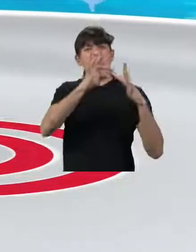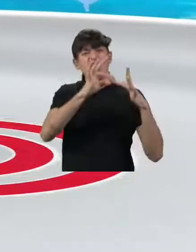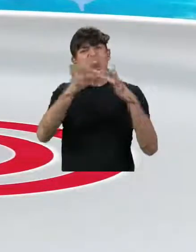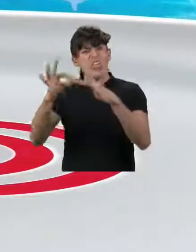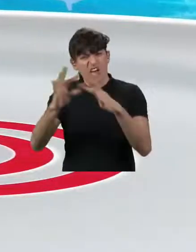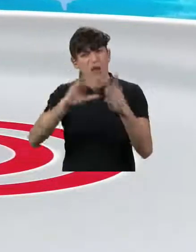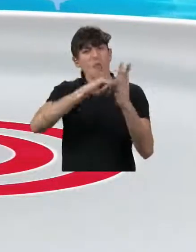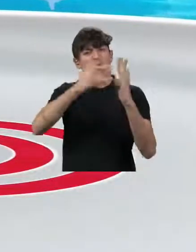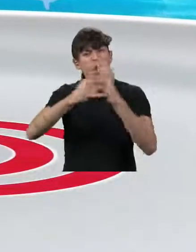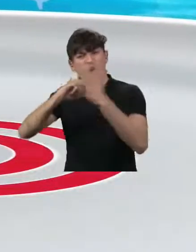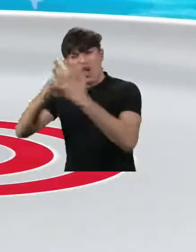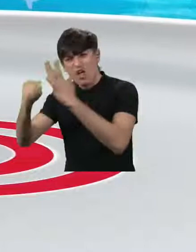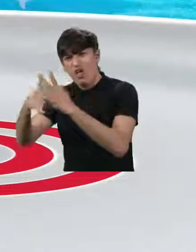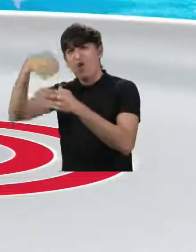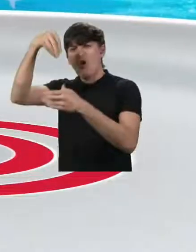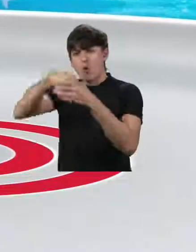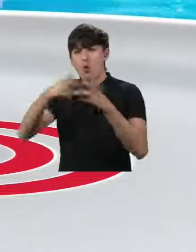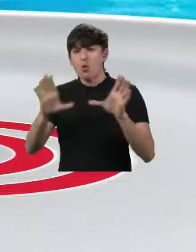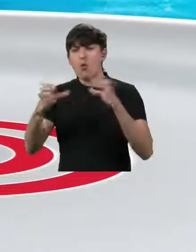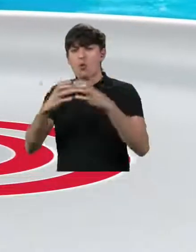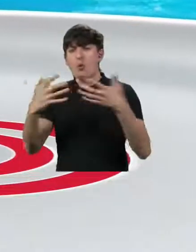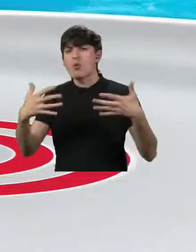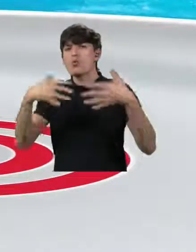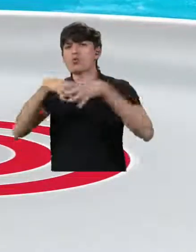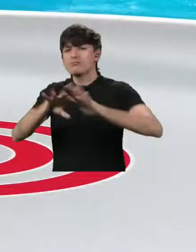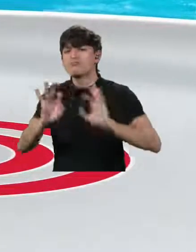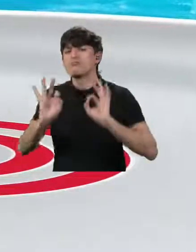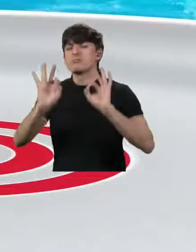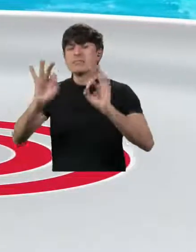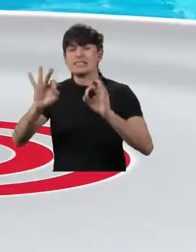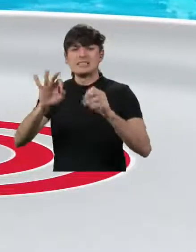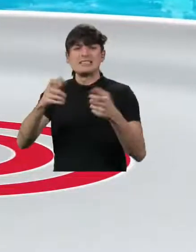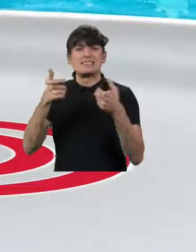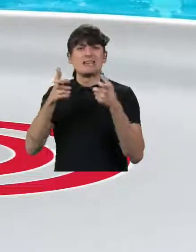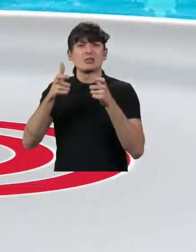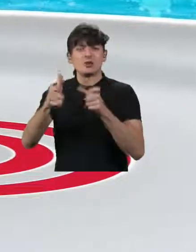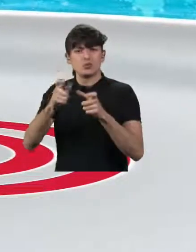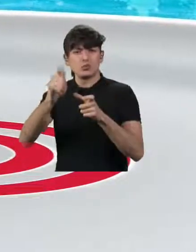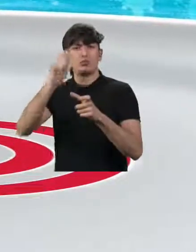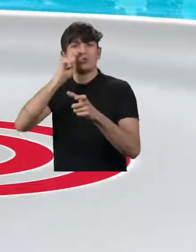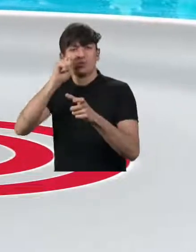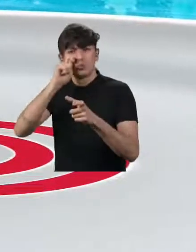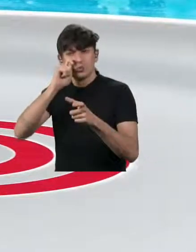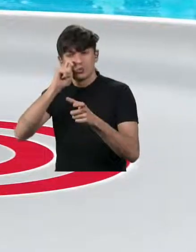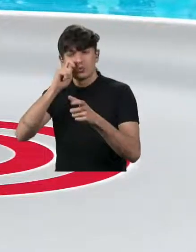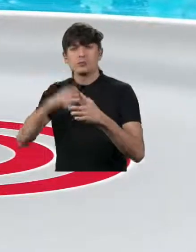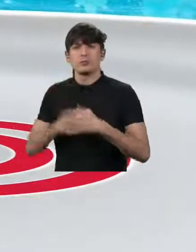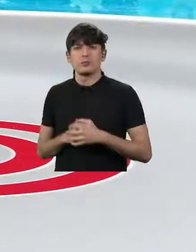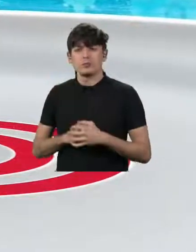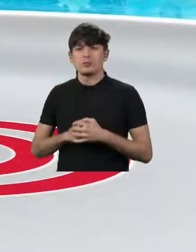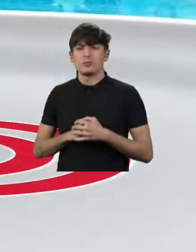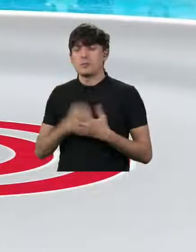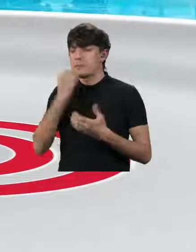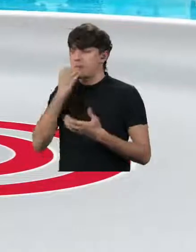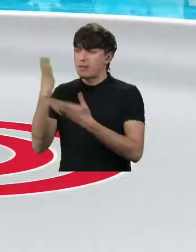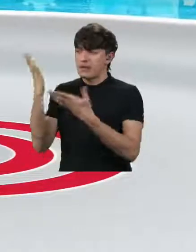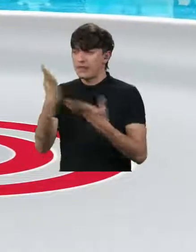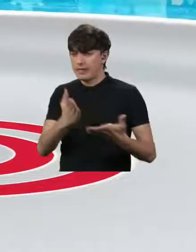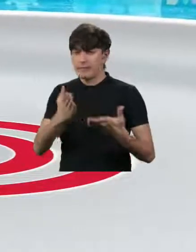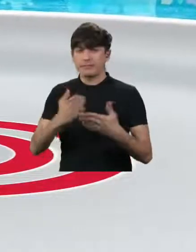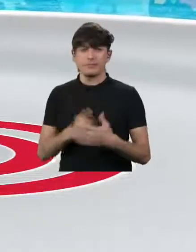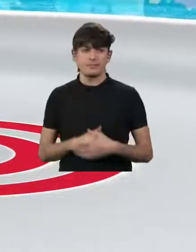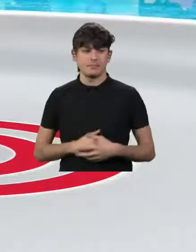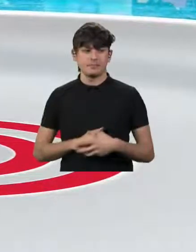y concretamente en el sector turístico como directiva de Ilunion Hotels. Bienvenida, Patricia.